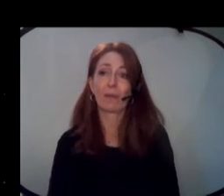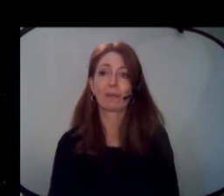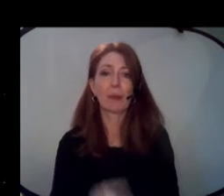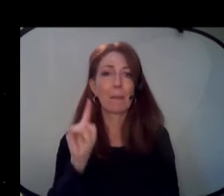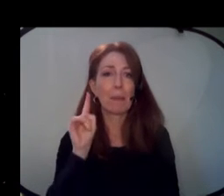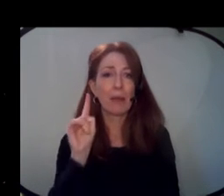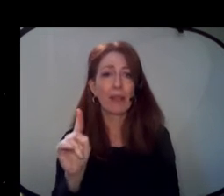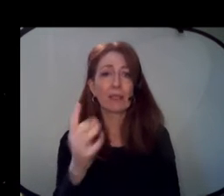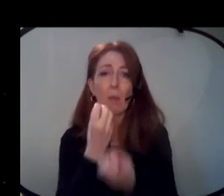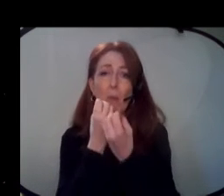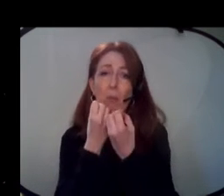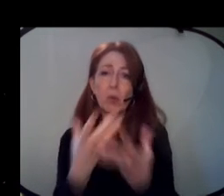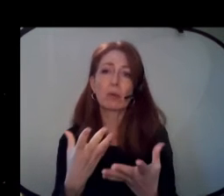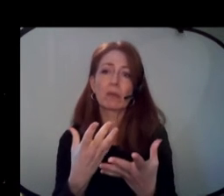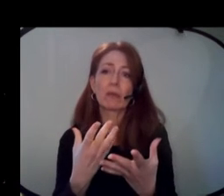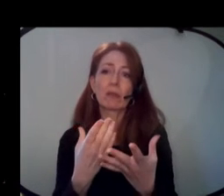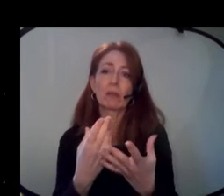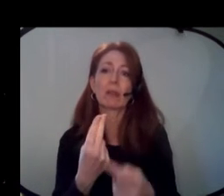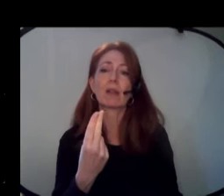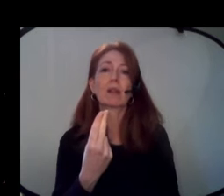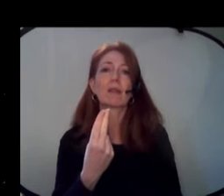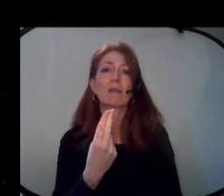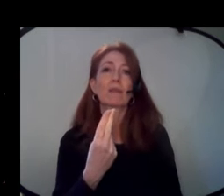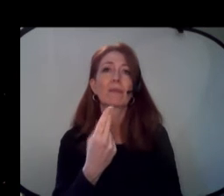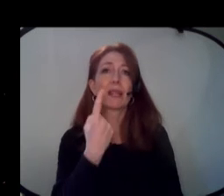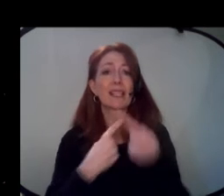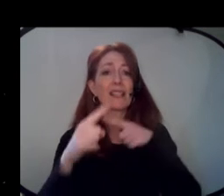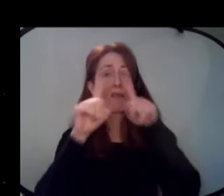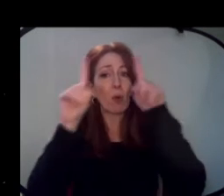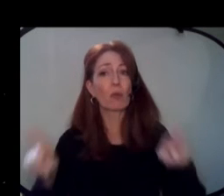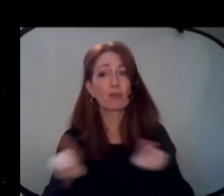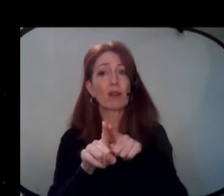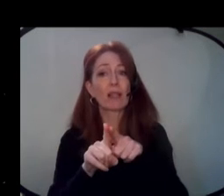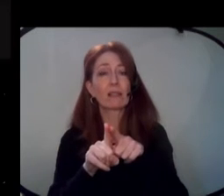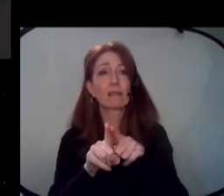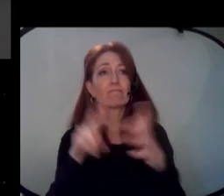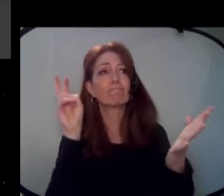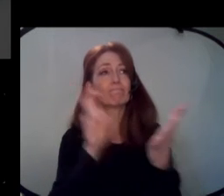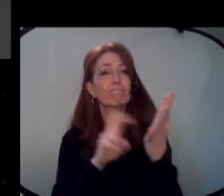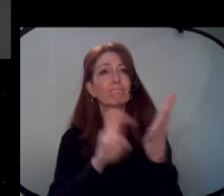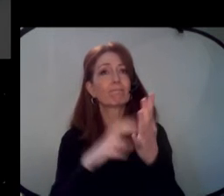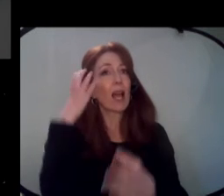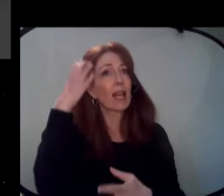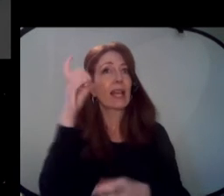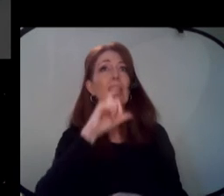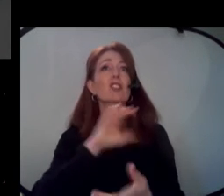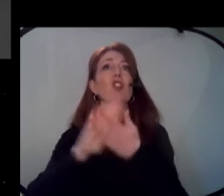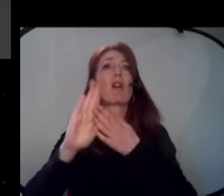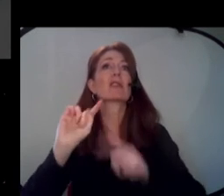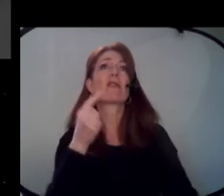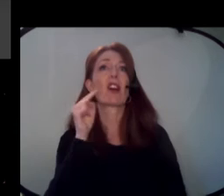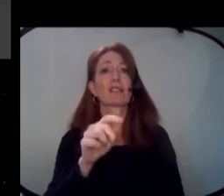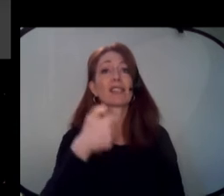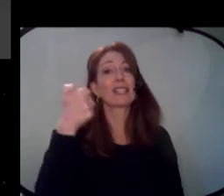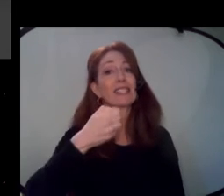wonderful self-portrait, this wonderful allegory of painting, is recorded in the collection of King Charles I in the 1630s. When